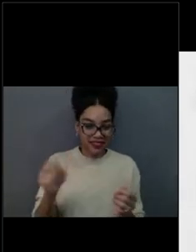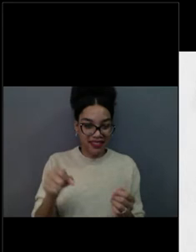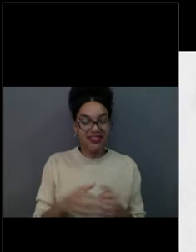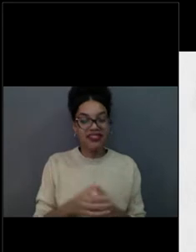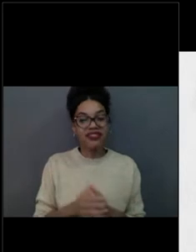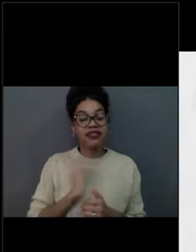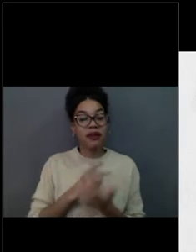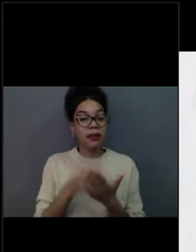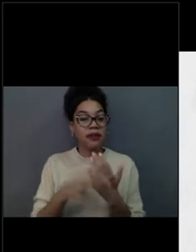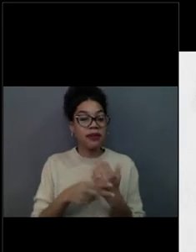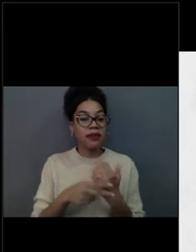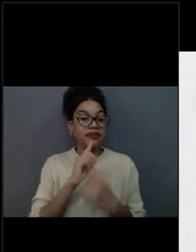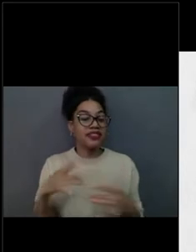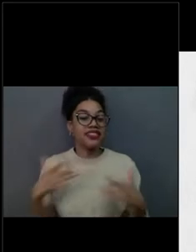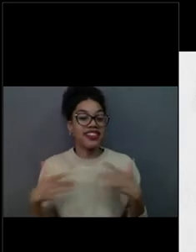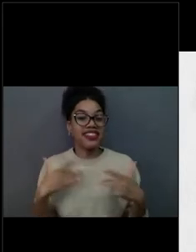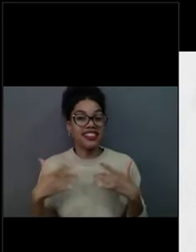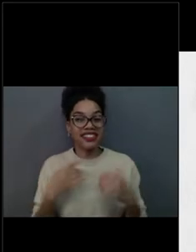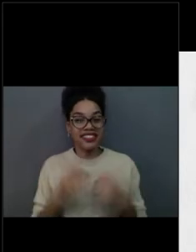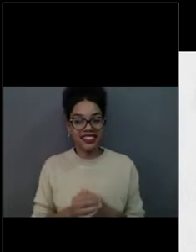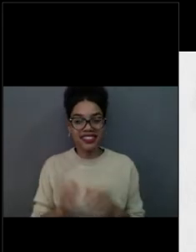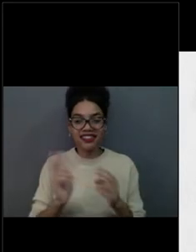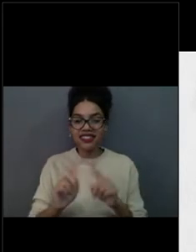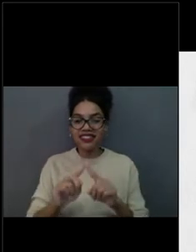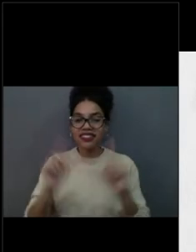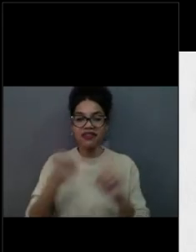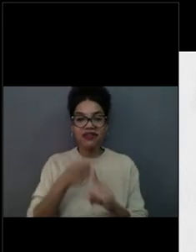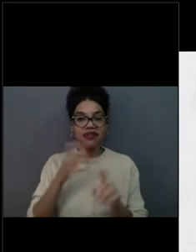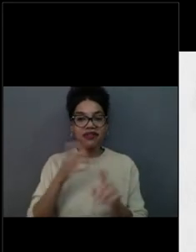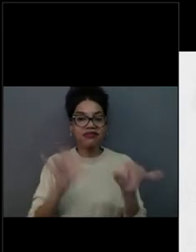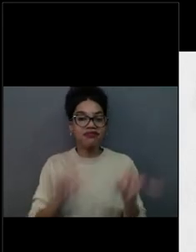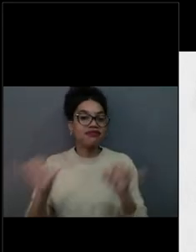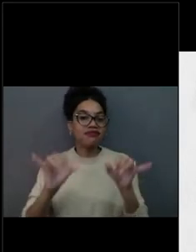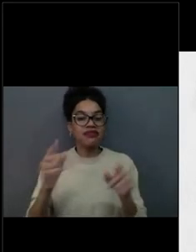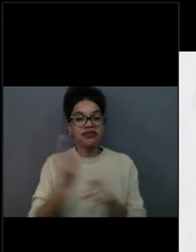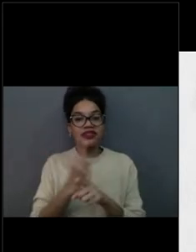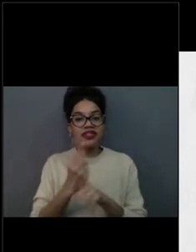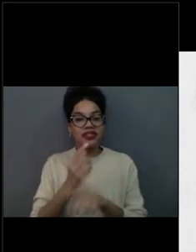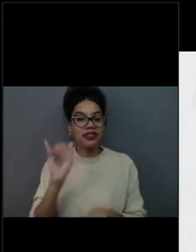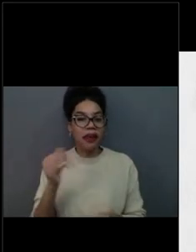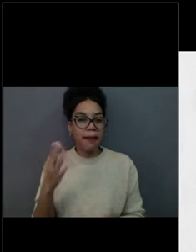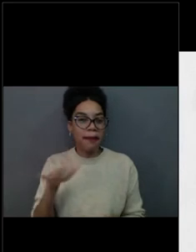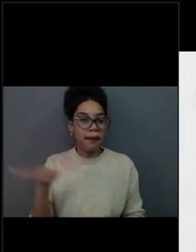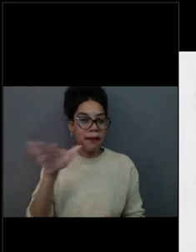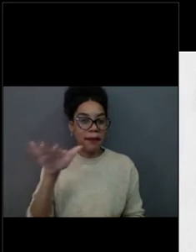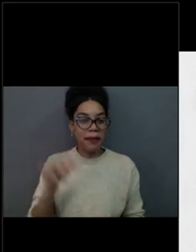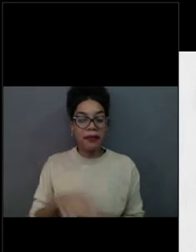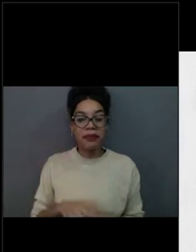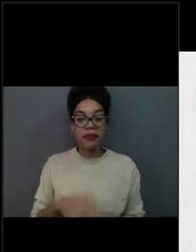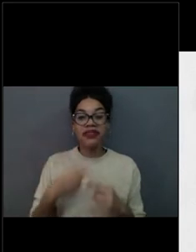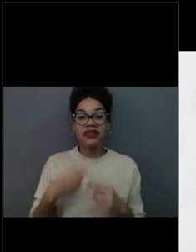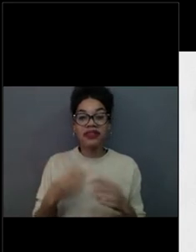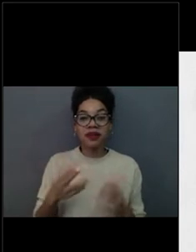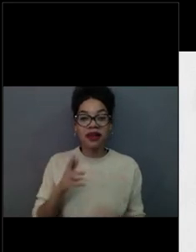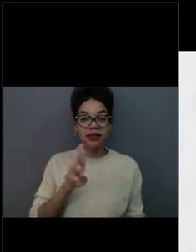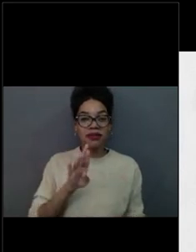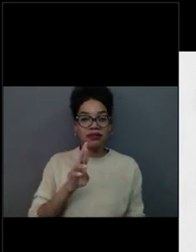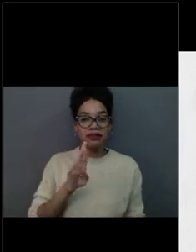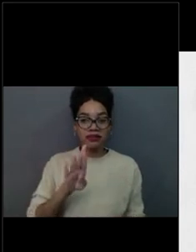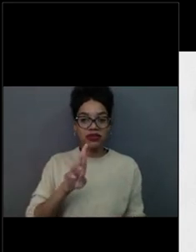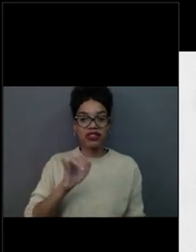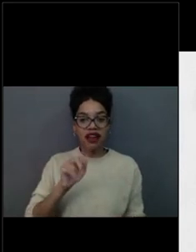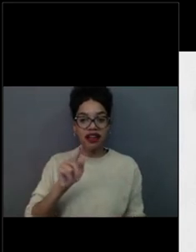exciting and very different from the normal jobs out there. So again, my name is Brianna Hurley. I am the Assistant